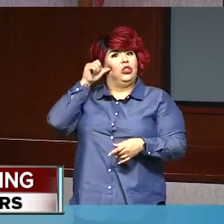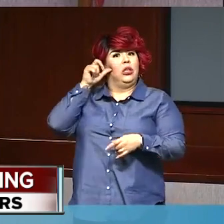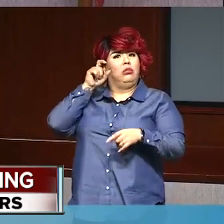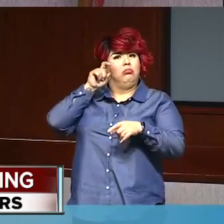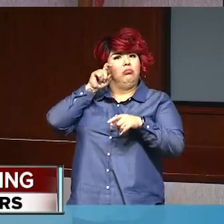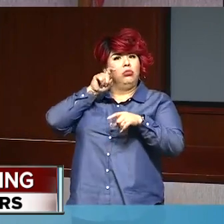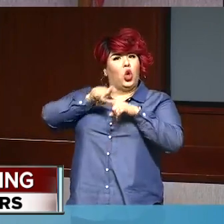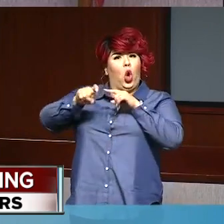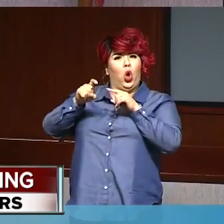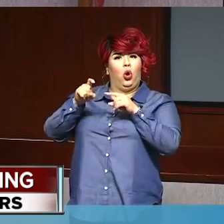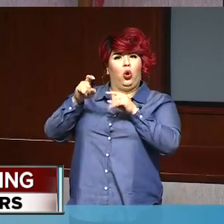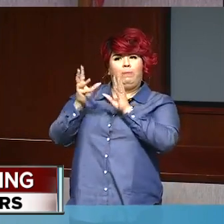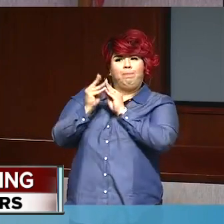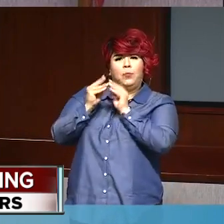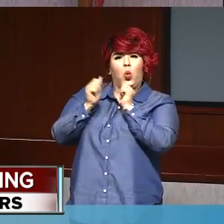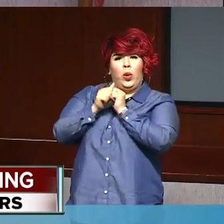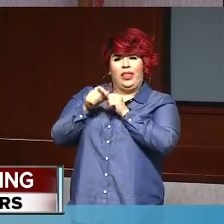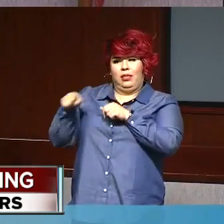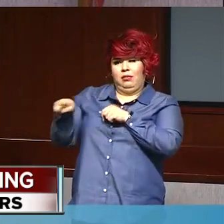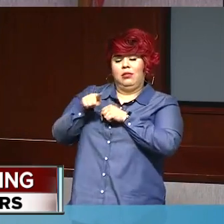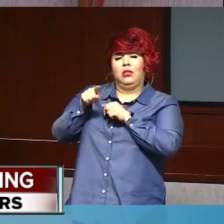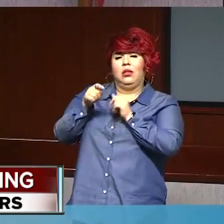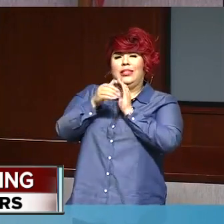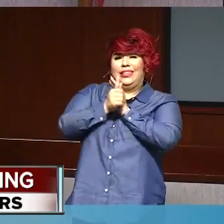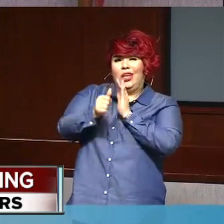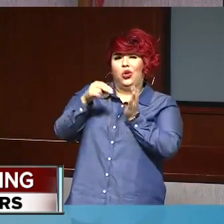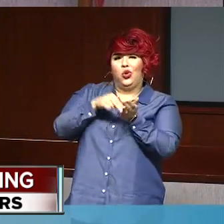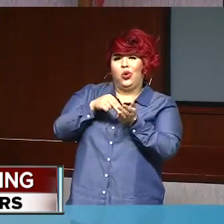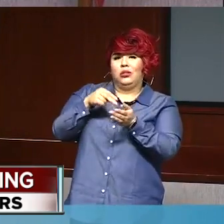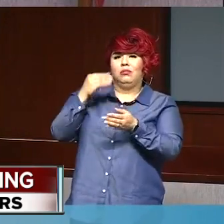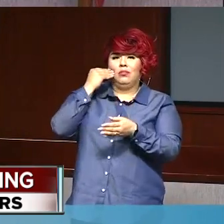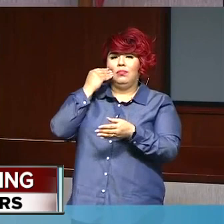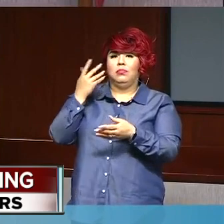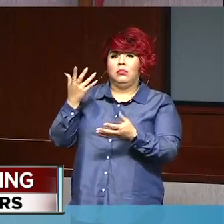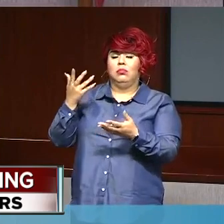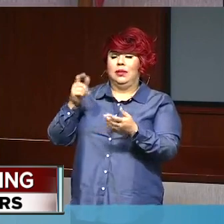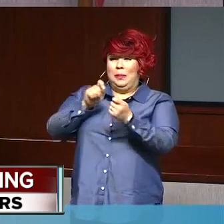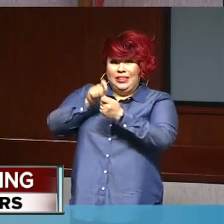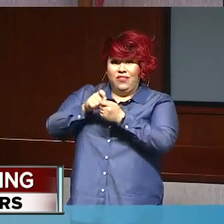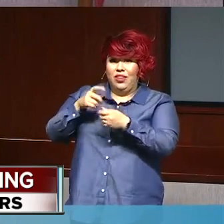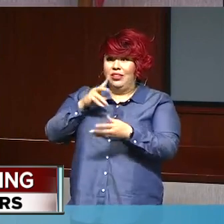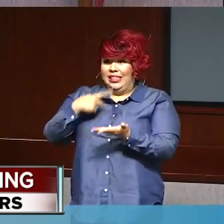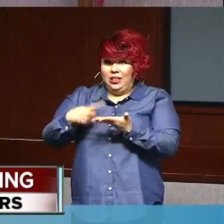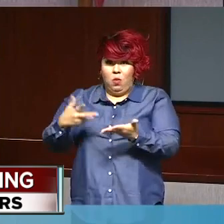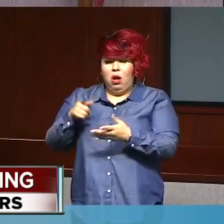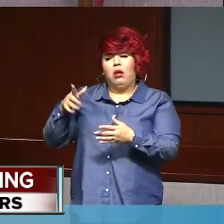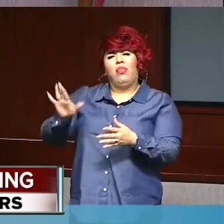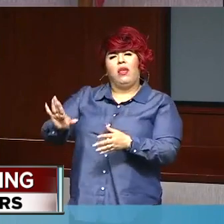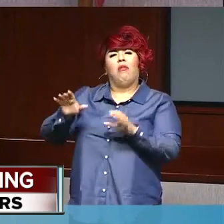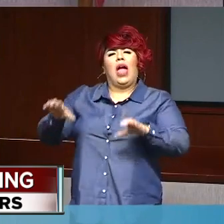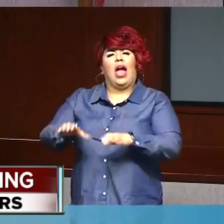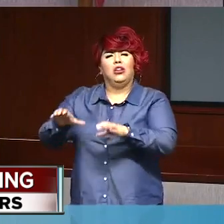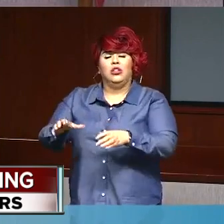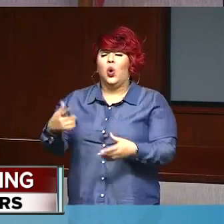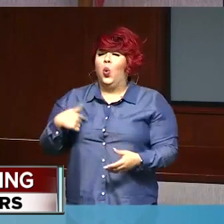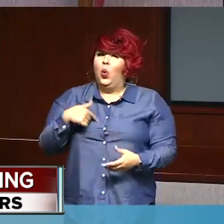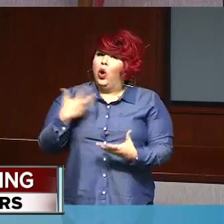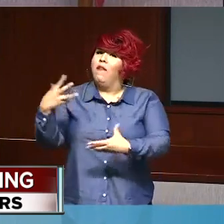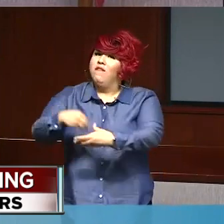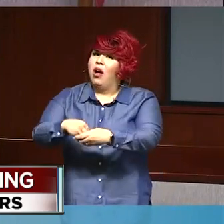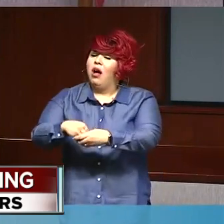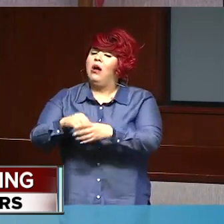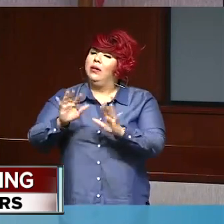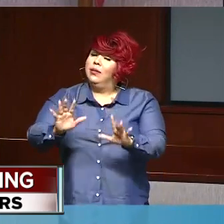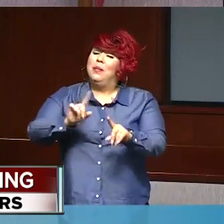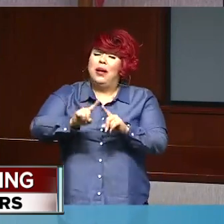skilled nursing facilities, specifically talking about actions they're taking. So we're involved. We're going to do everything we can, but it's